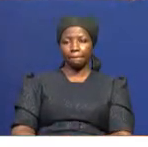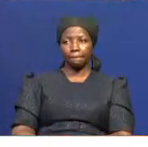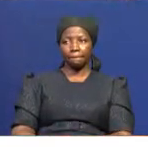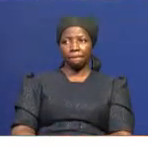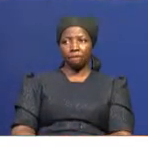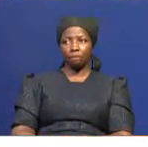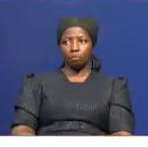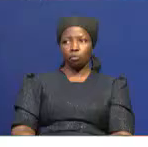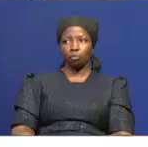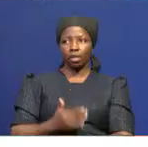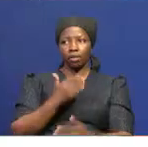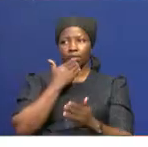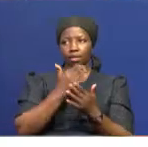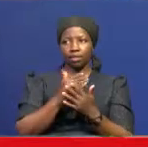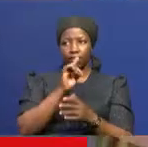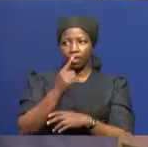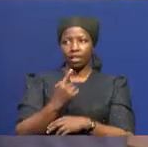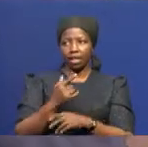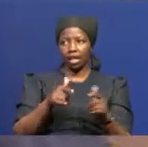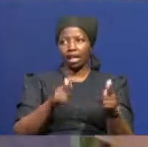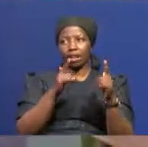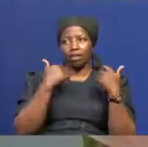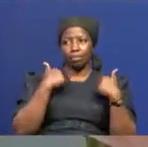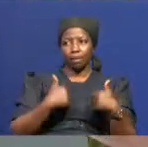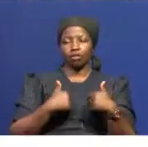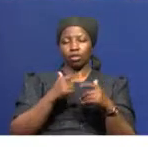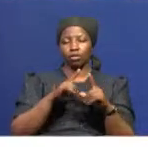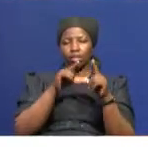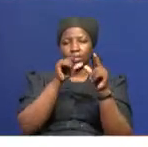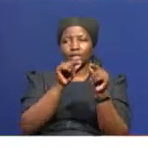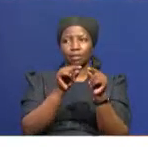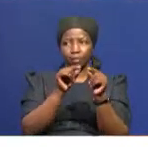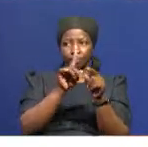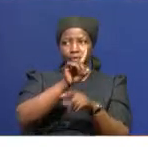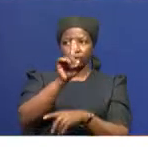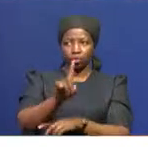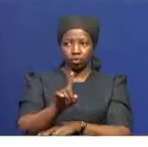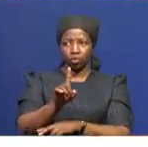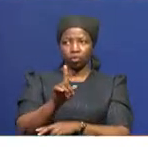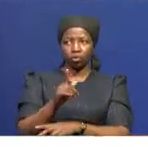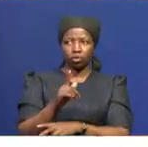Thank you very much. First, let me say that on the question of the